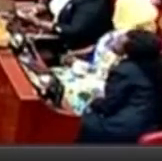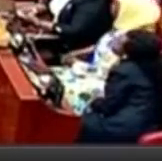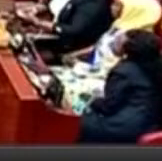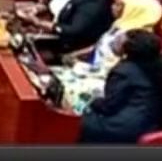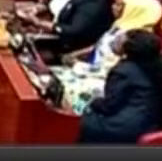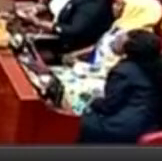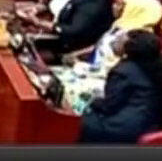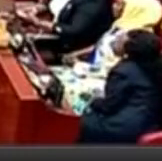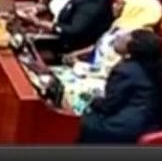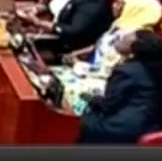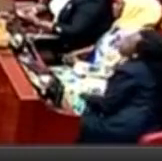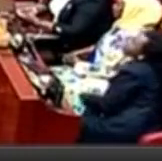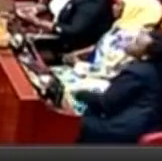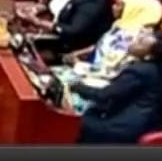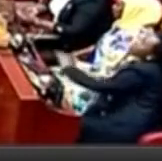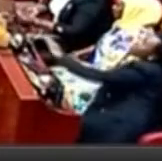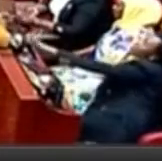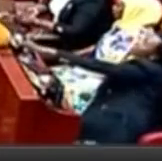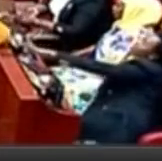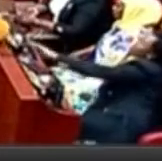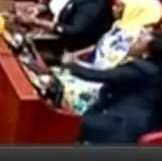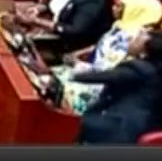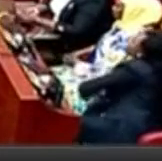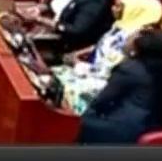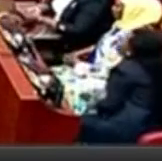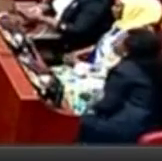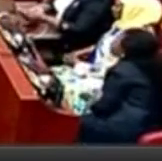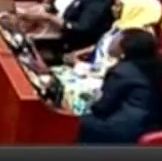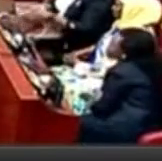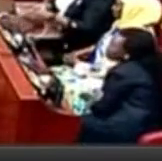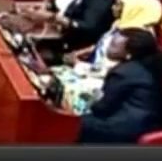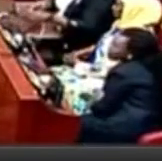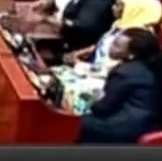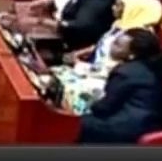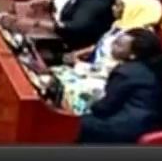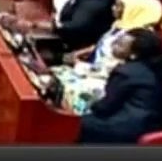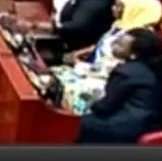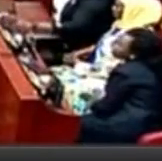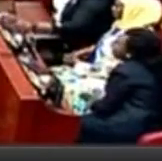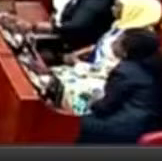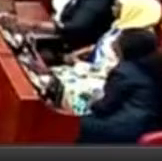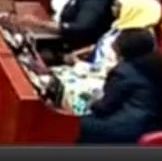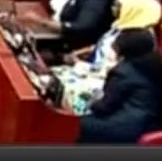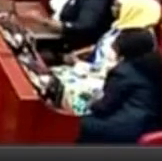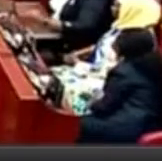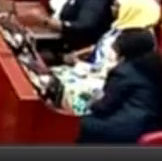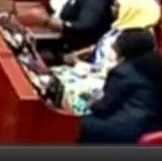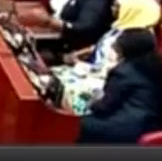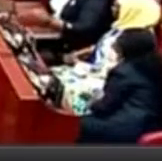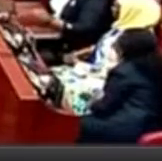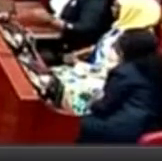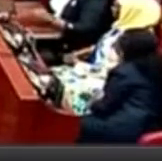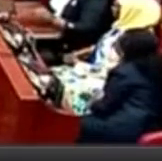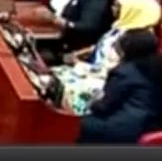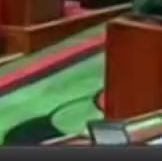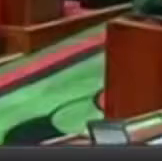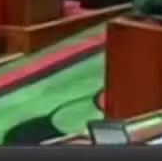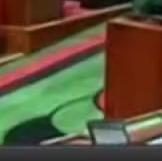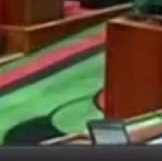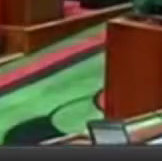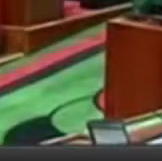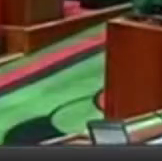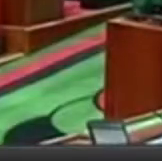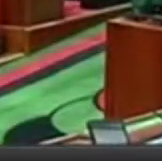the tellers. When called out, each member shall thereupon rise in his or her place